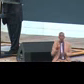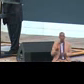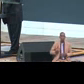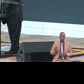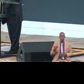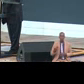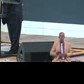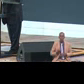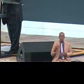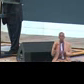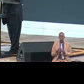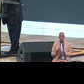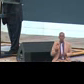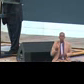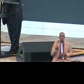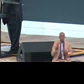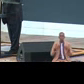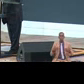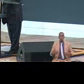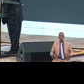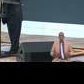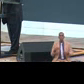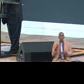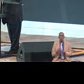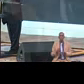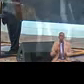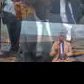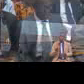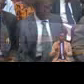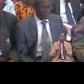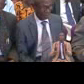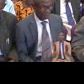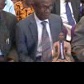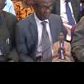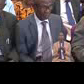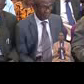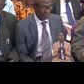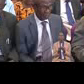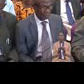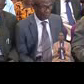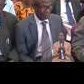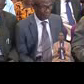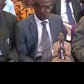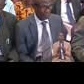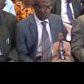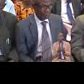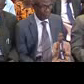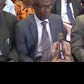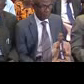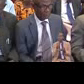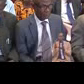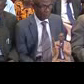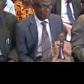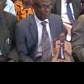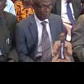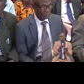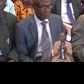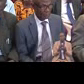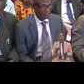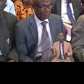your soul, in your body, in your family. Somebody is bringing in